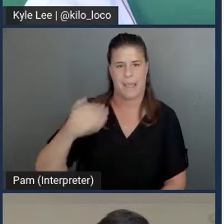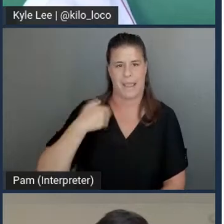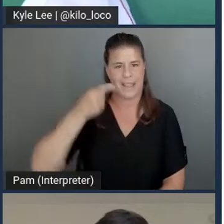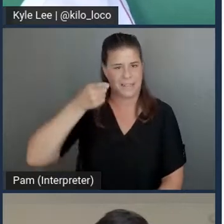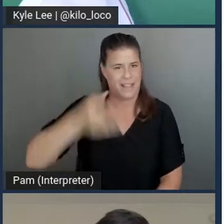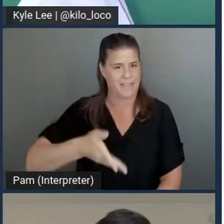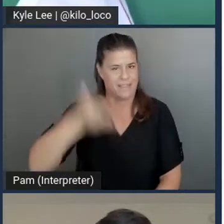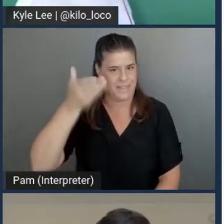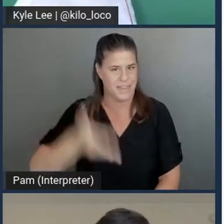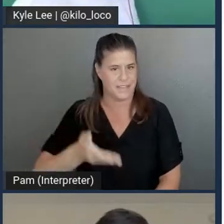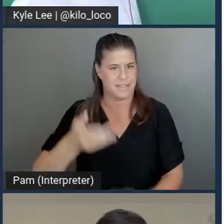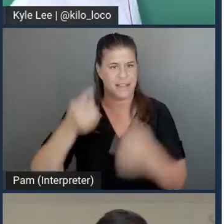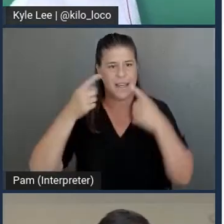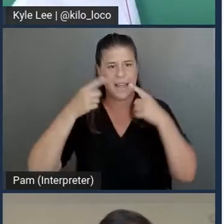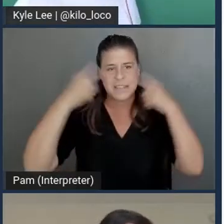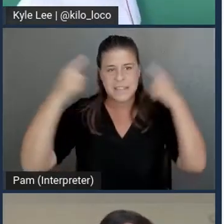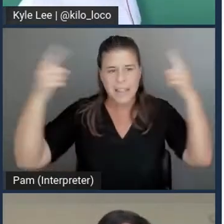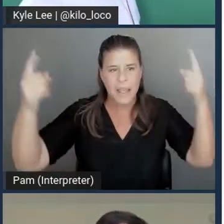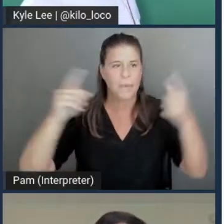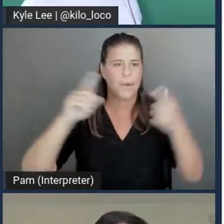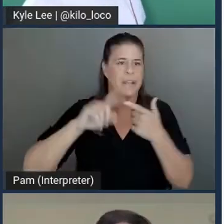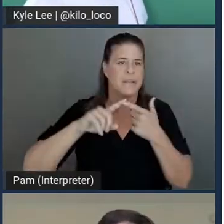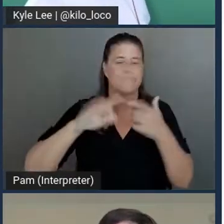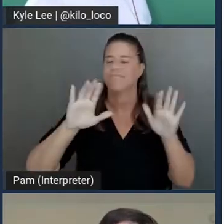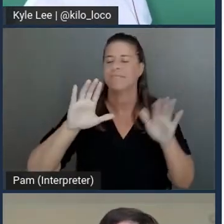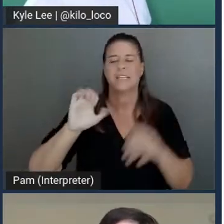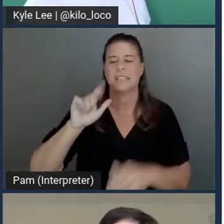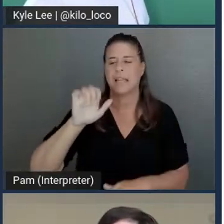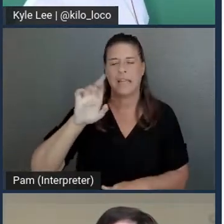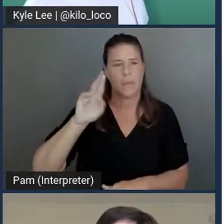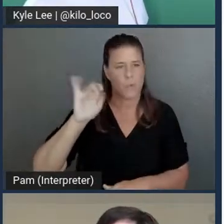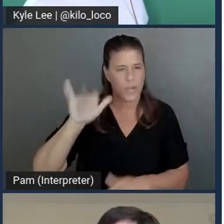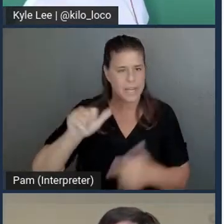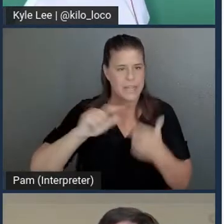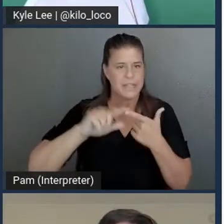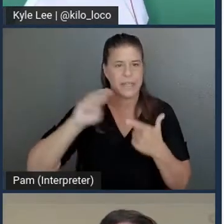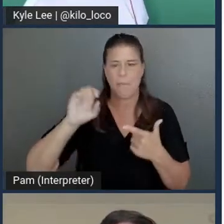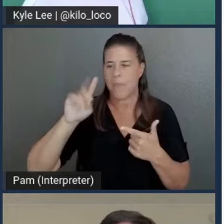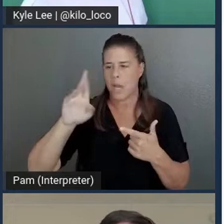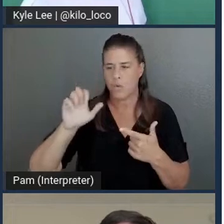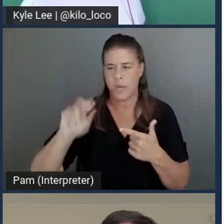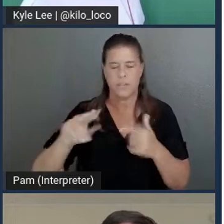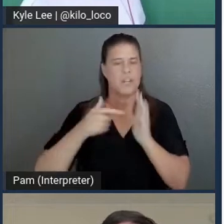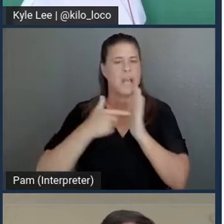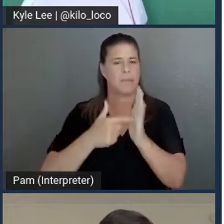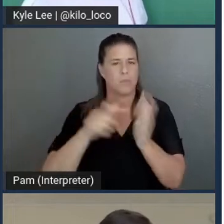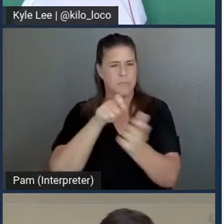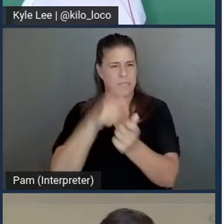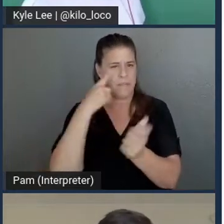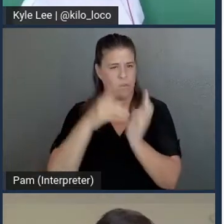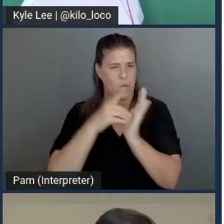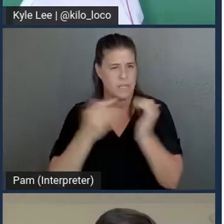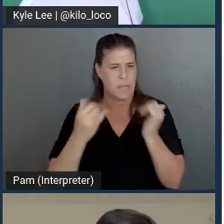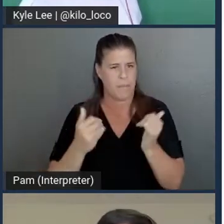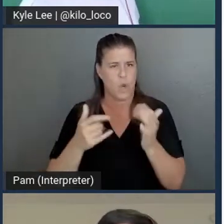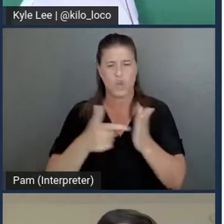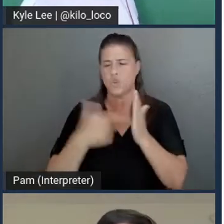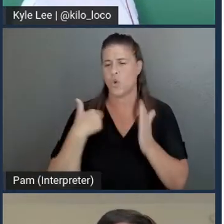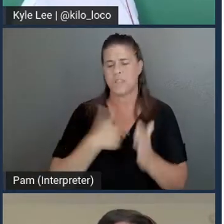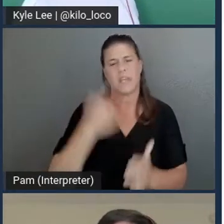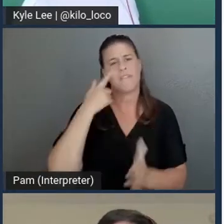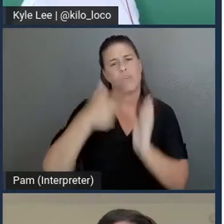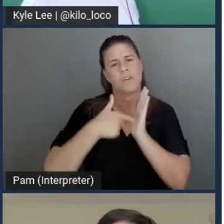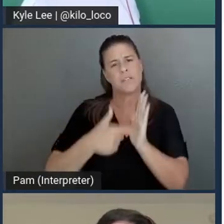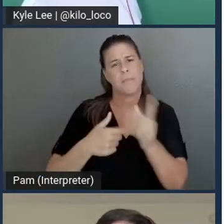the celebrities, the moderation. I'm just showing the one specific to the demo today. But show us what is this. Like, for example, I see